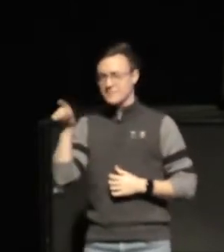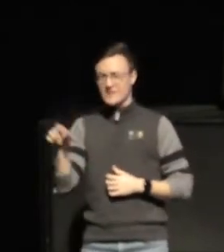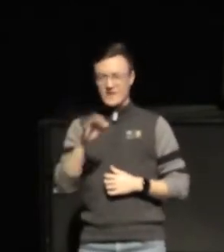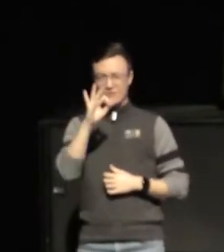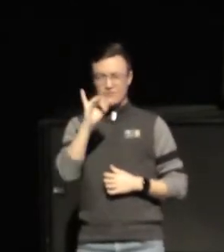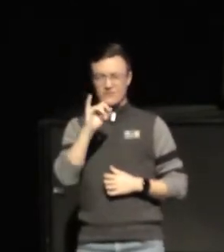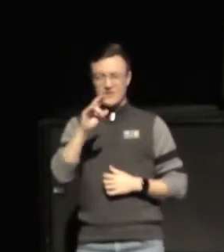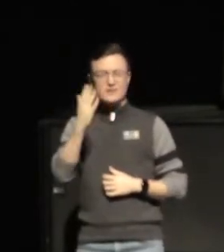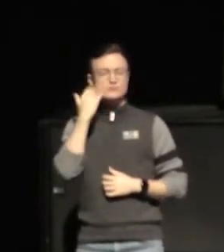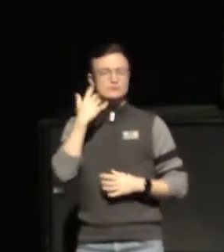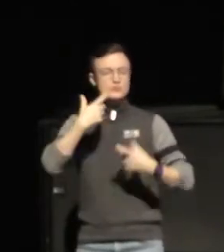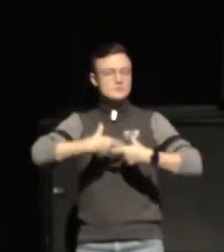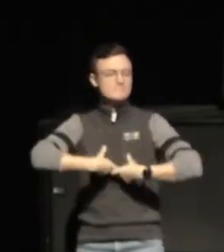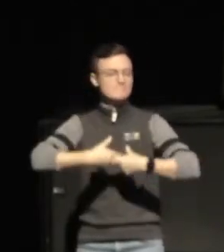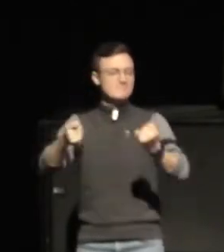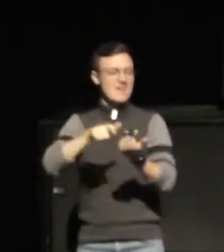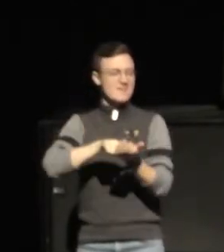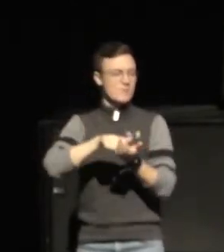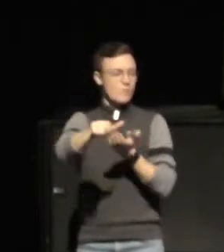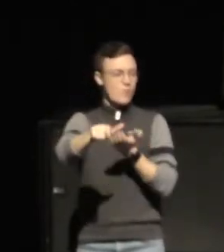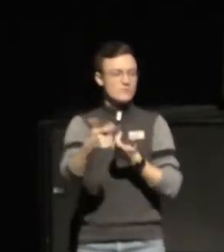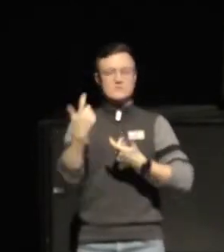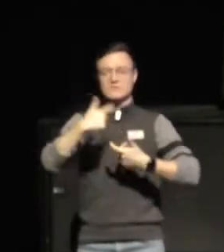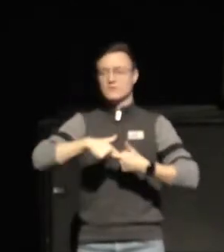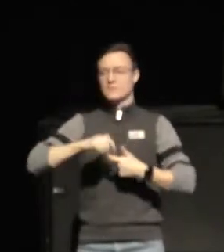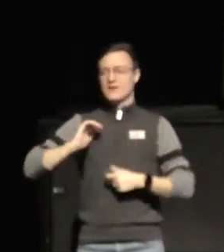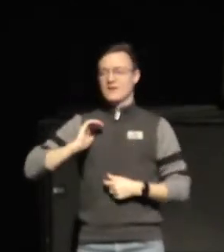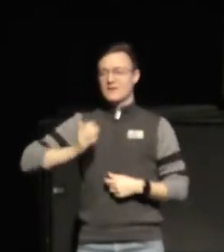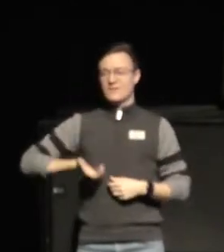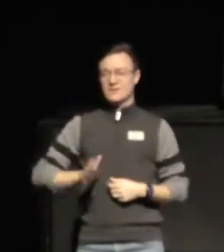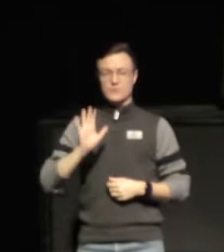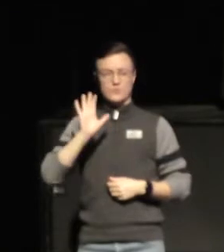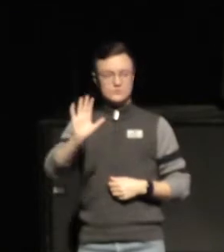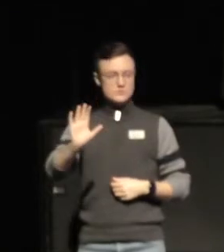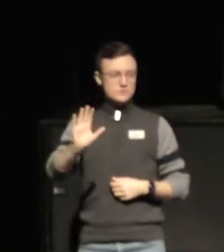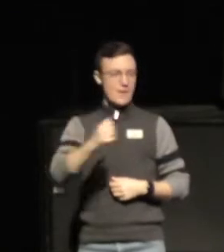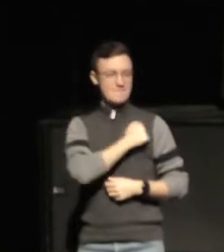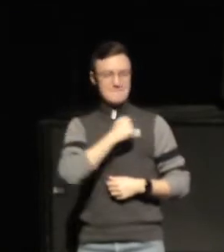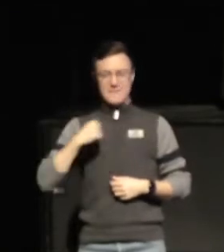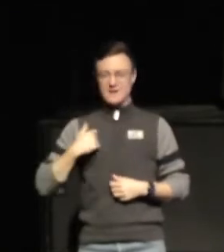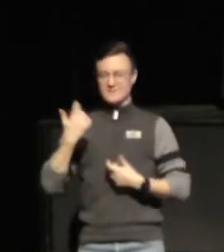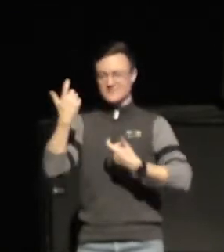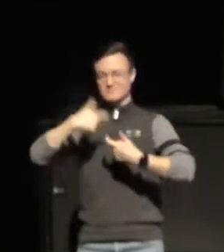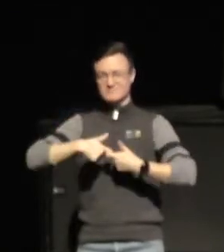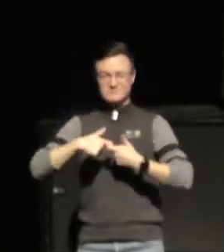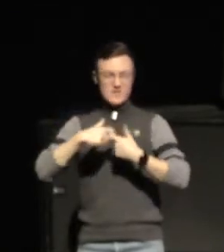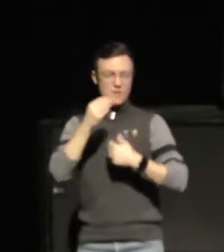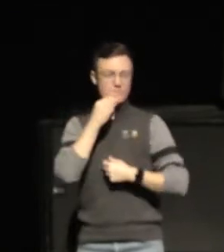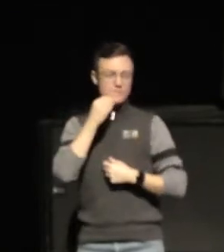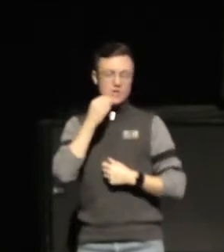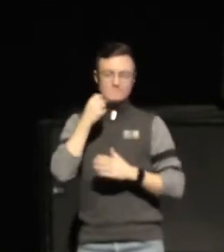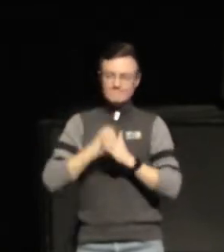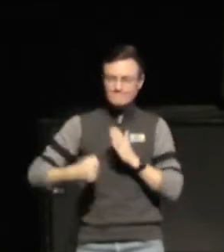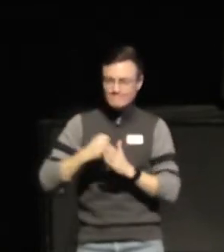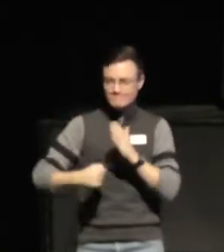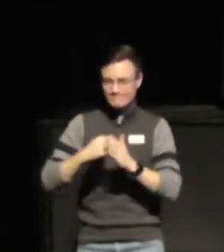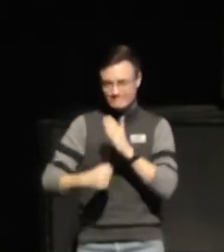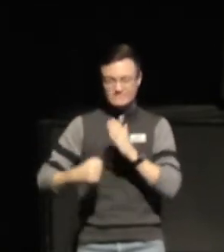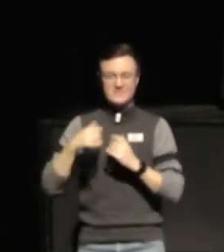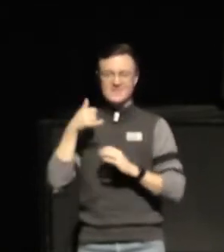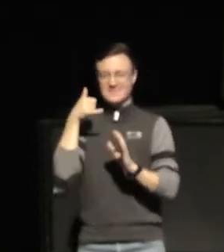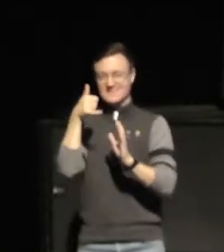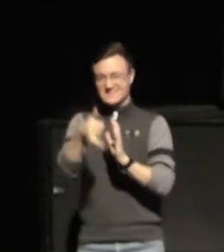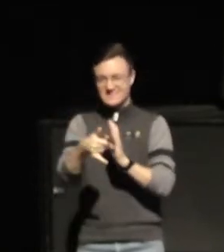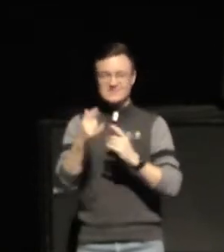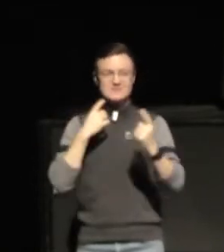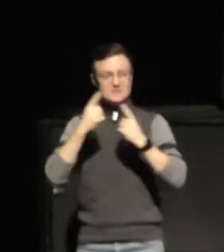report, Women's Power in Food Struggle, discussing these challenges and also solutions of the right to